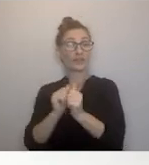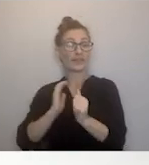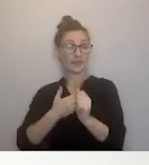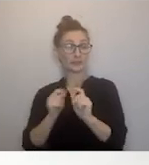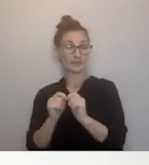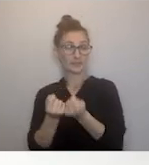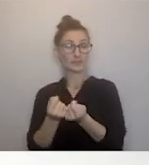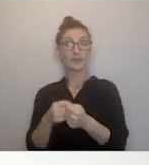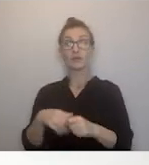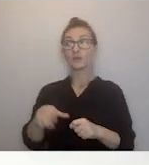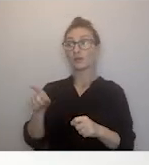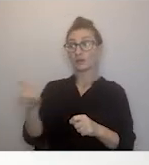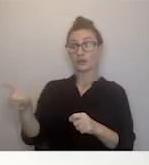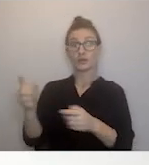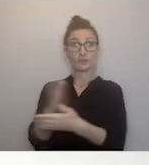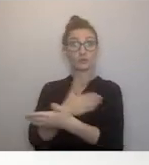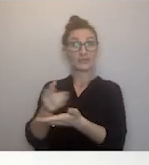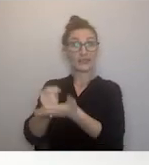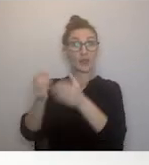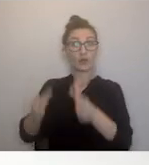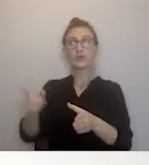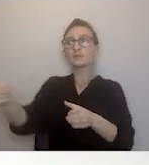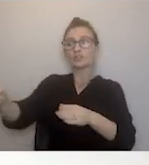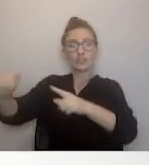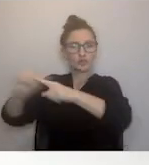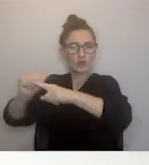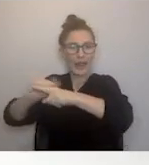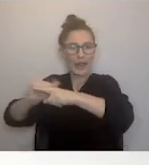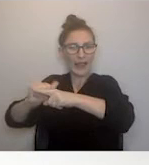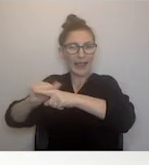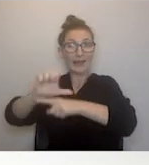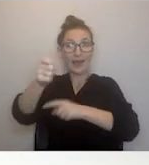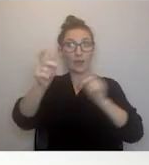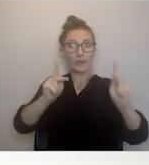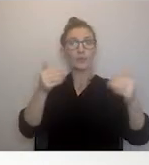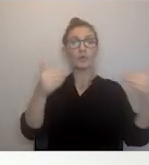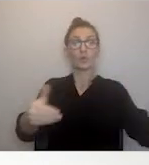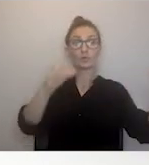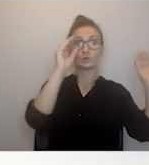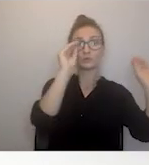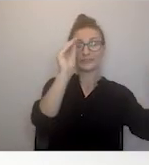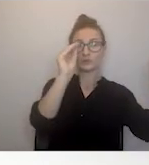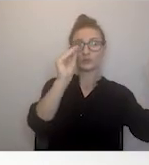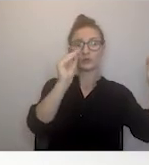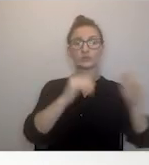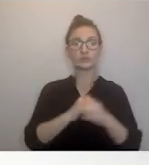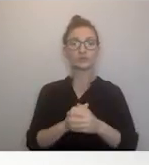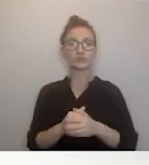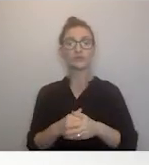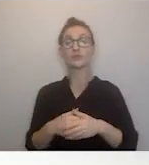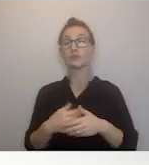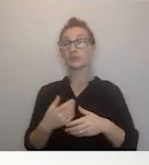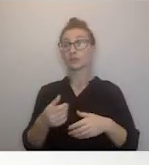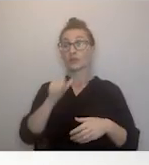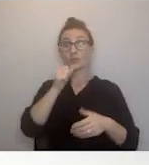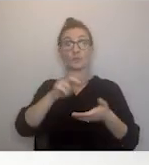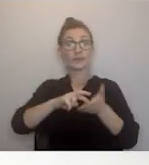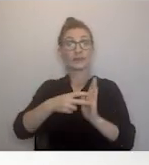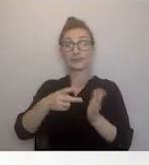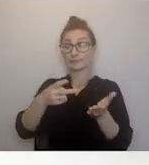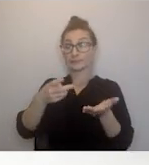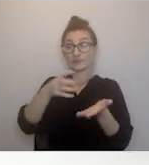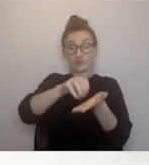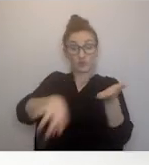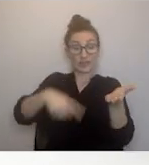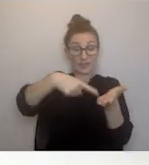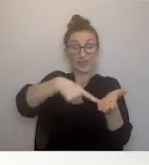our music therapist. Part of her job is literally to train other people to be ready to teach students with varying abilities. And when I say students,